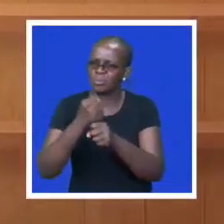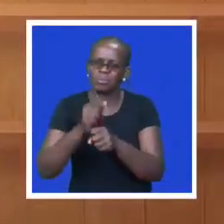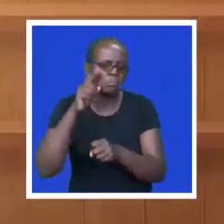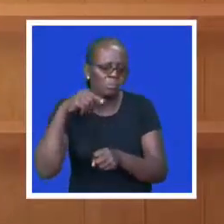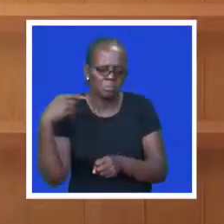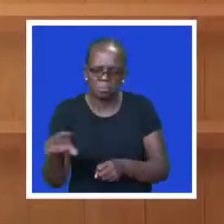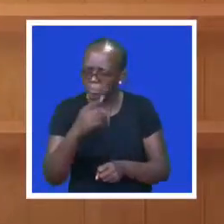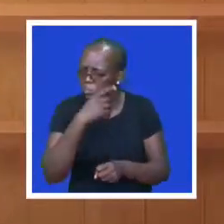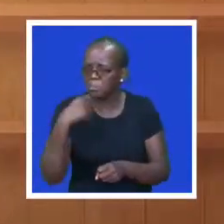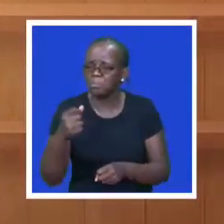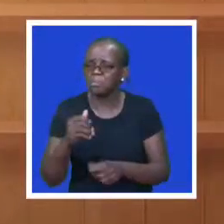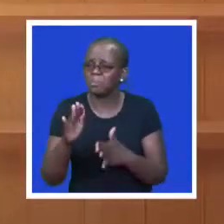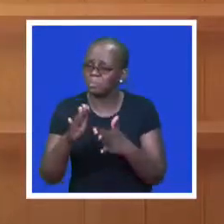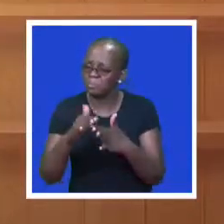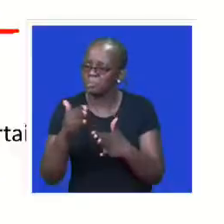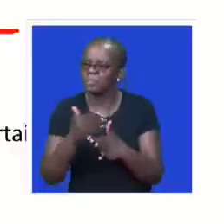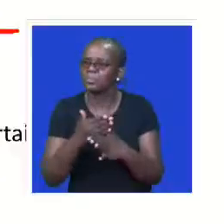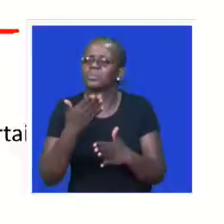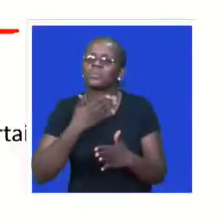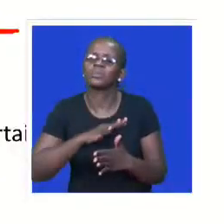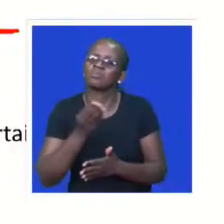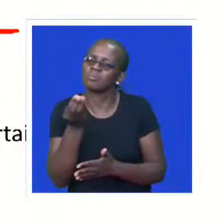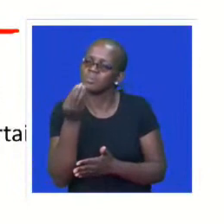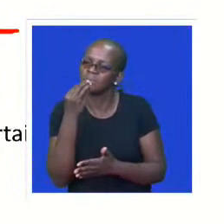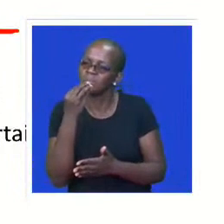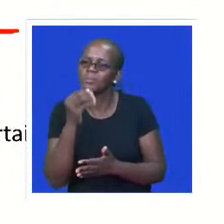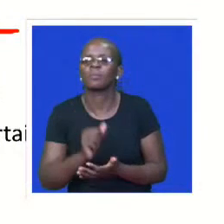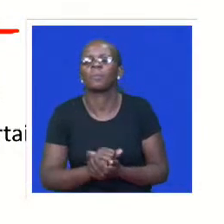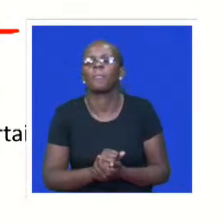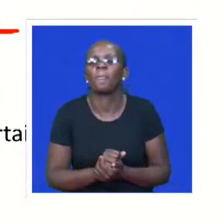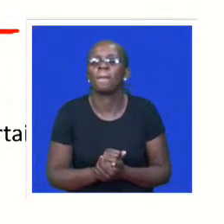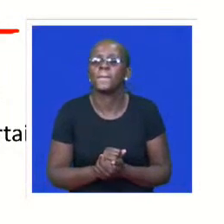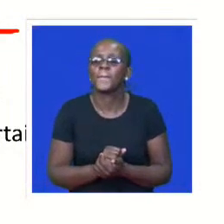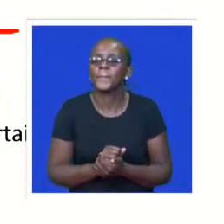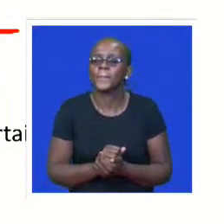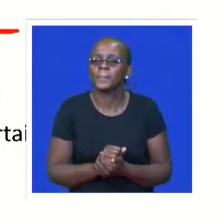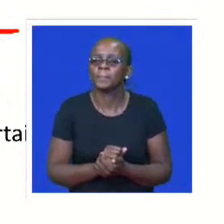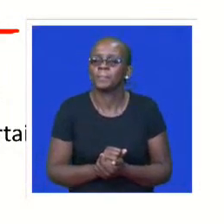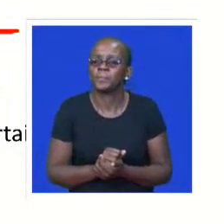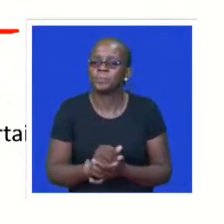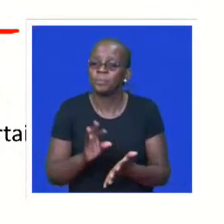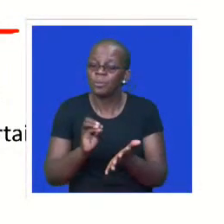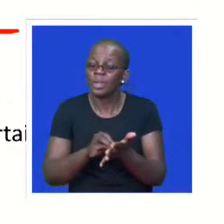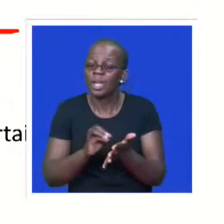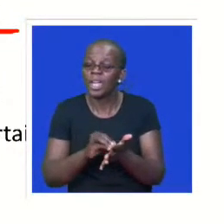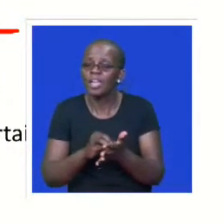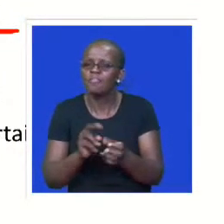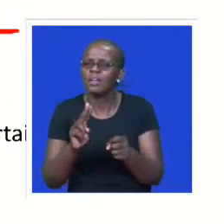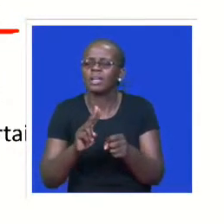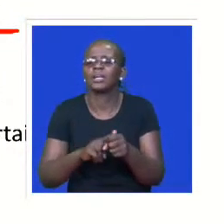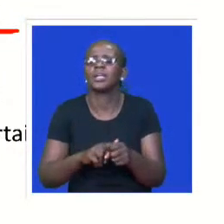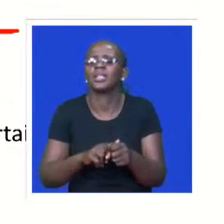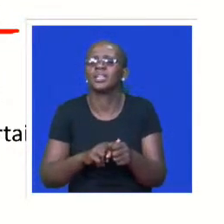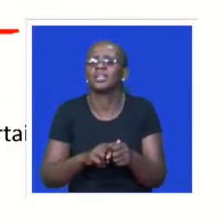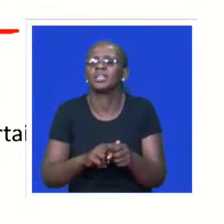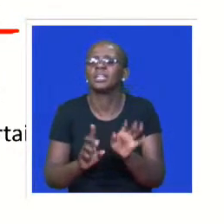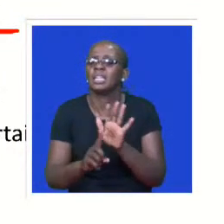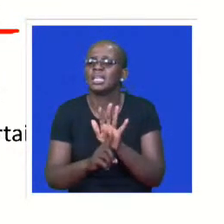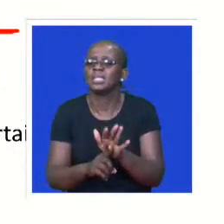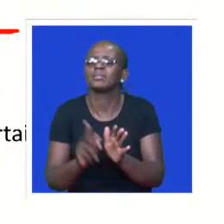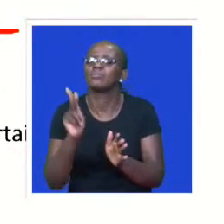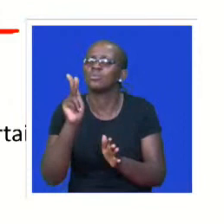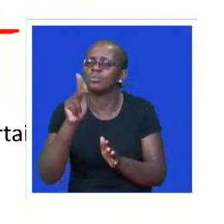Lena. So also there is another example that I want us to look at, dear Lena, an example of the prodigal son. Do you know about the prodigal son, my dear